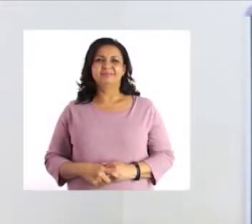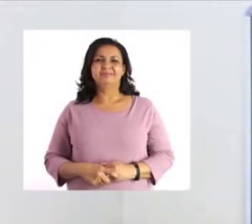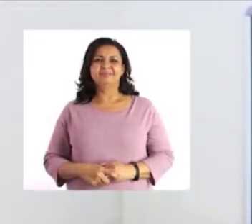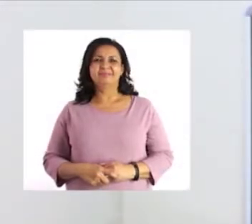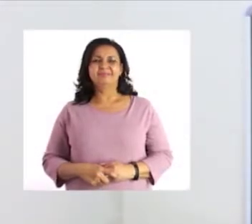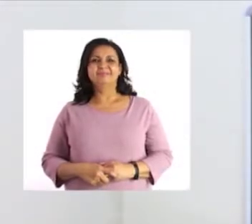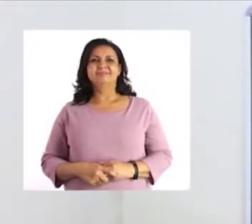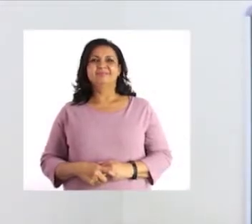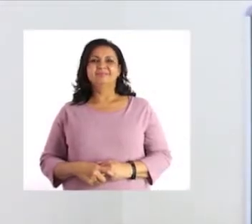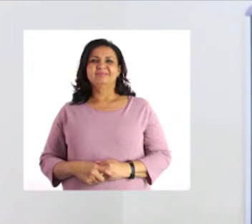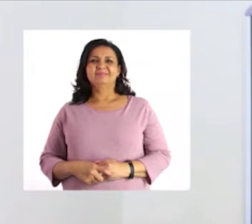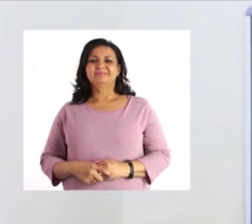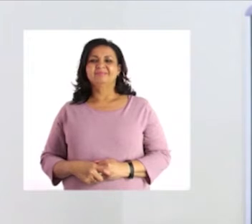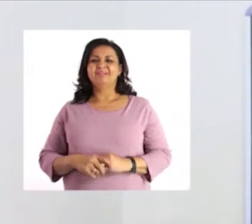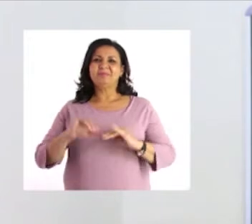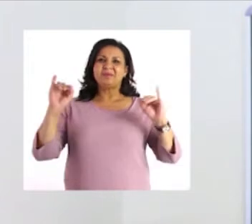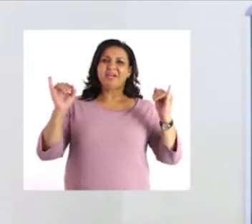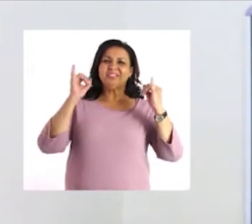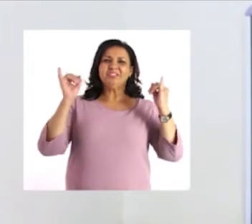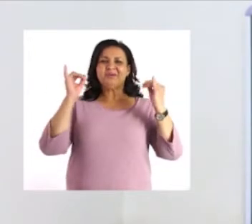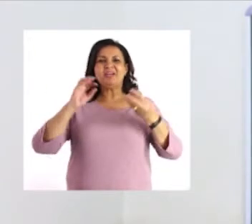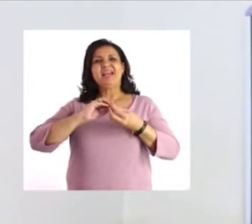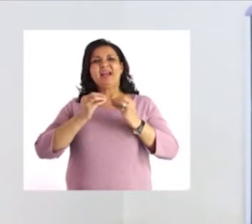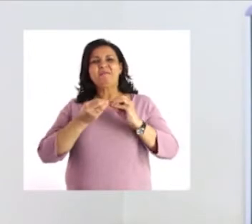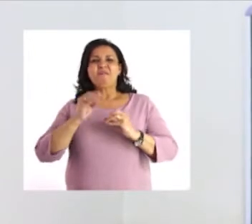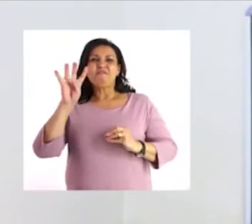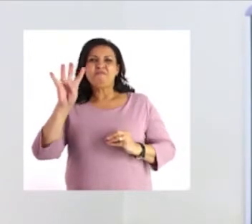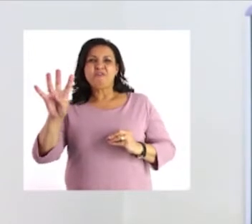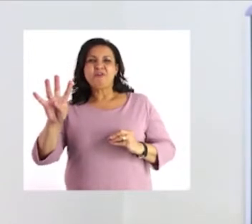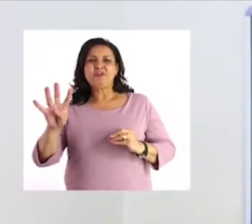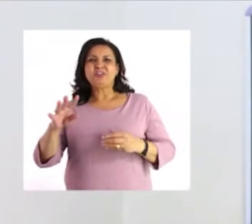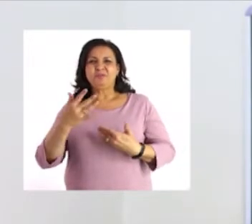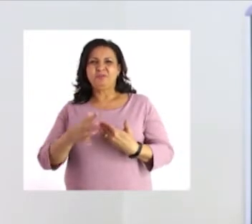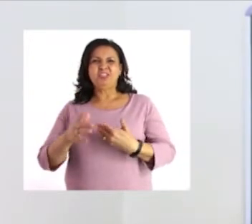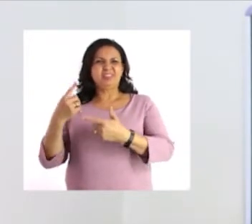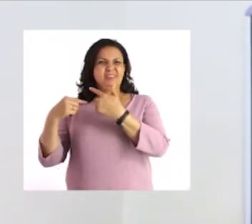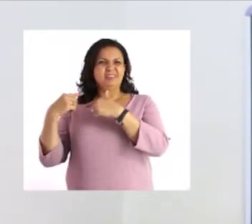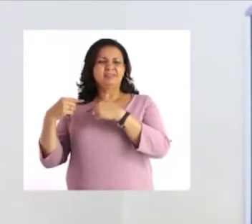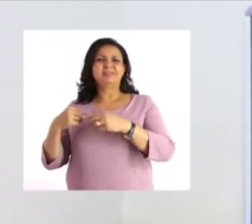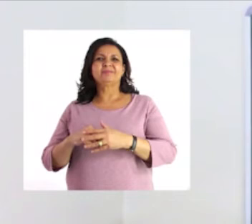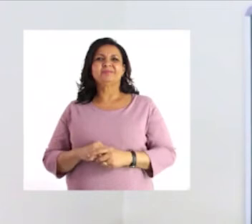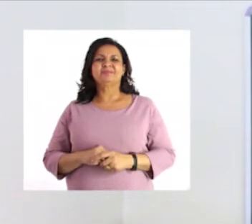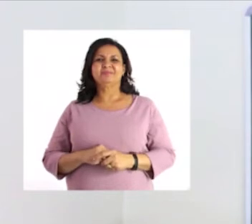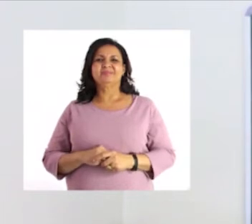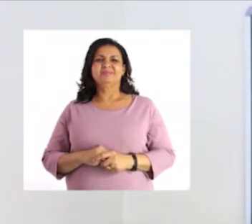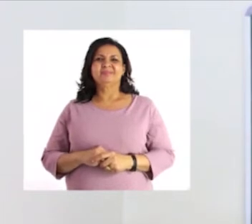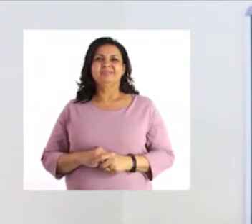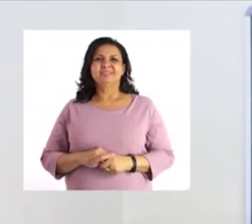Well, friends, I hope you enjoyed the number 4 that we did yesterday. So now let's recap a little